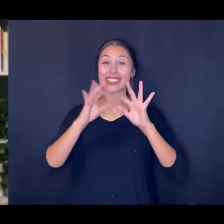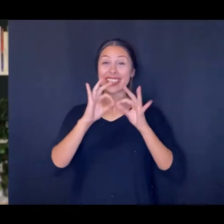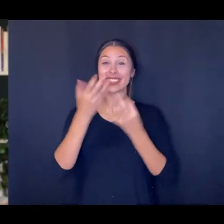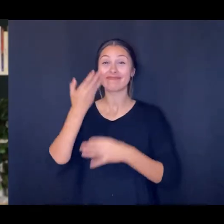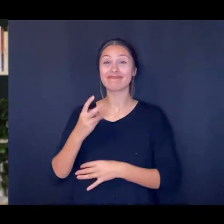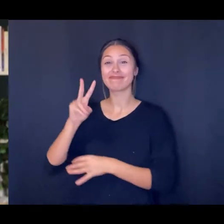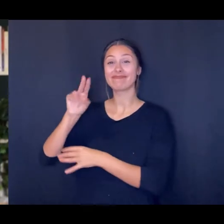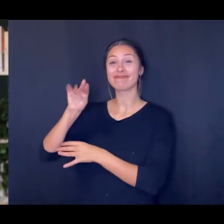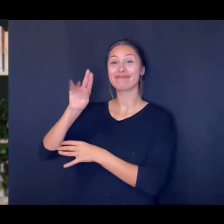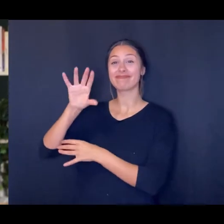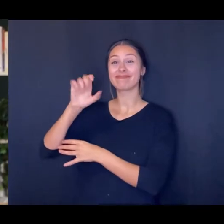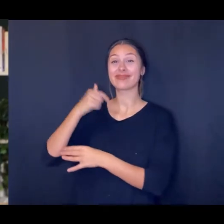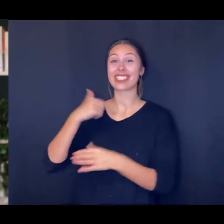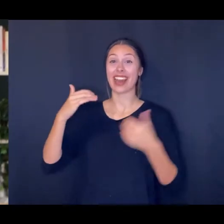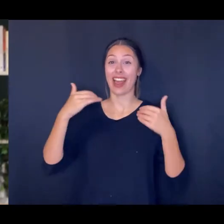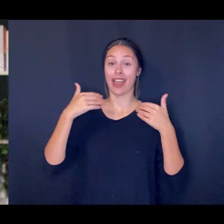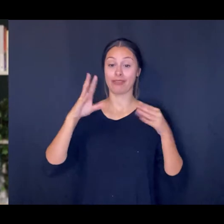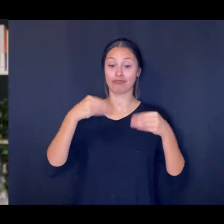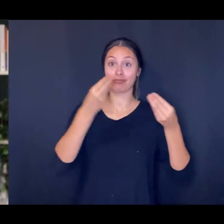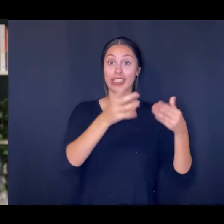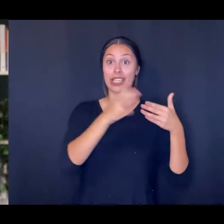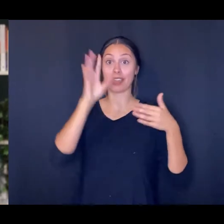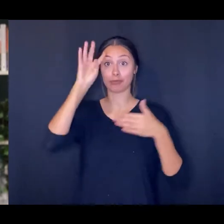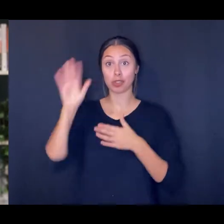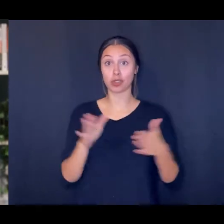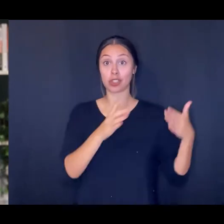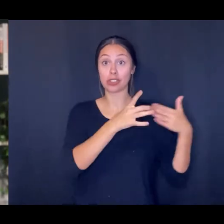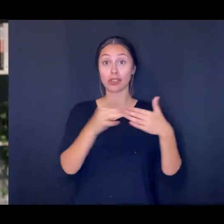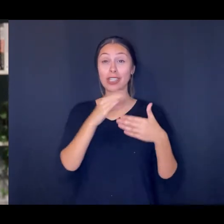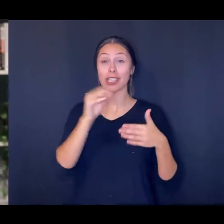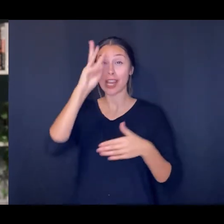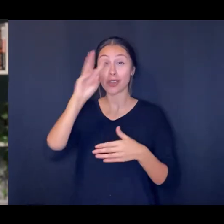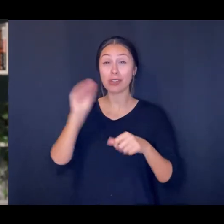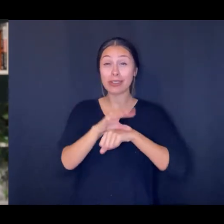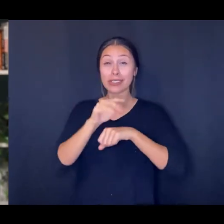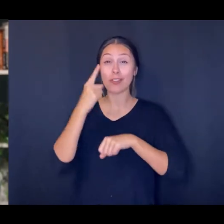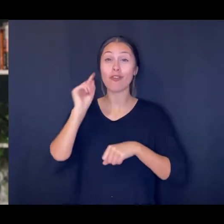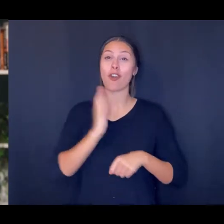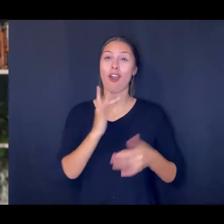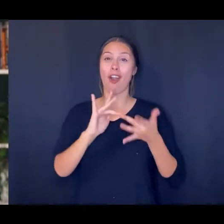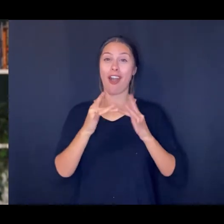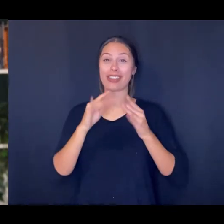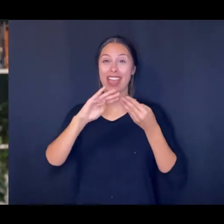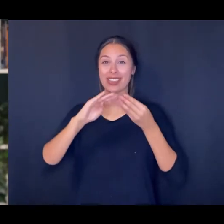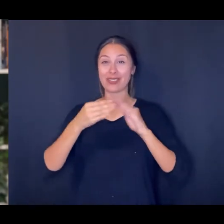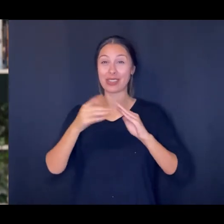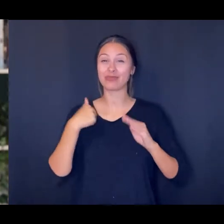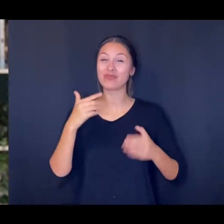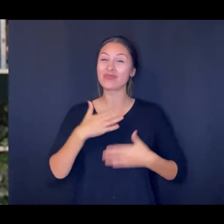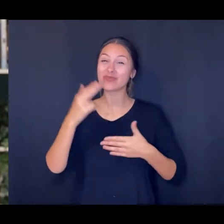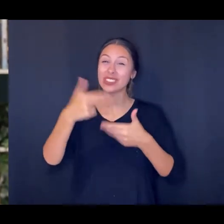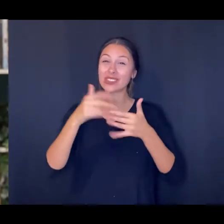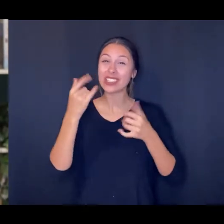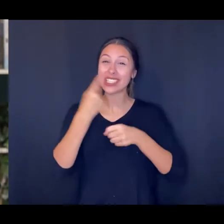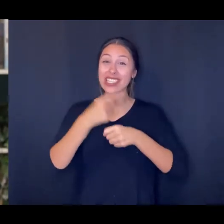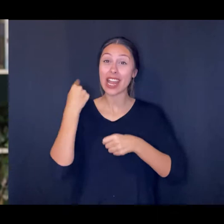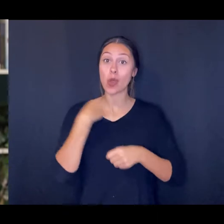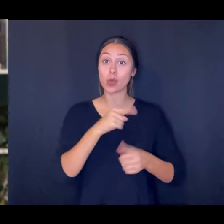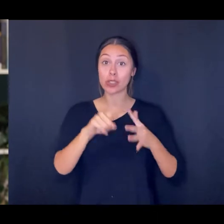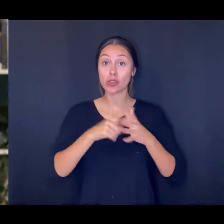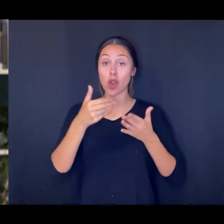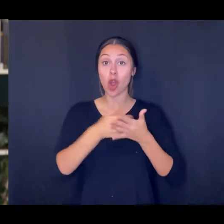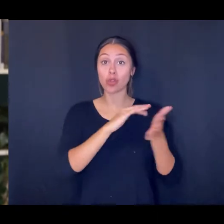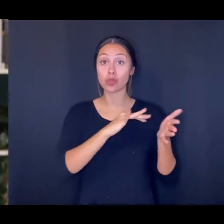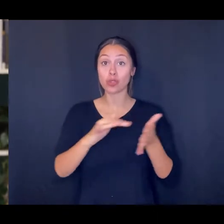Hey online family, my name is Vince and I get to give strategic direction and creative insight for our online community. I'm so glad you're joining us today as we begin a new series